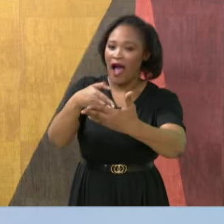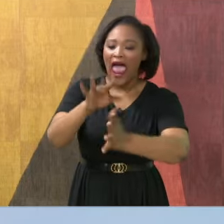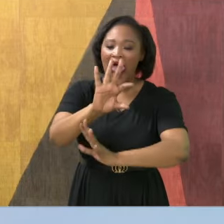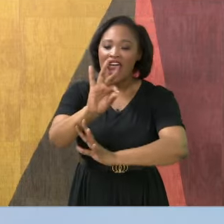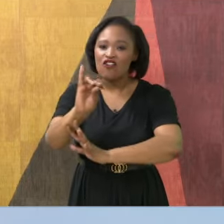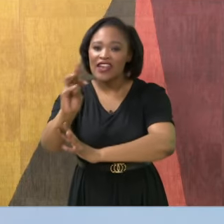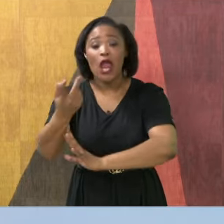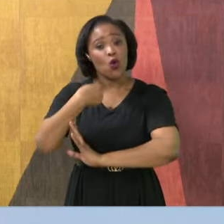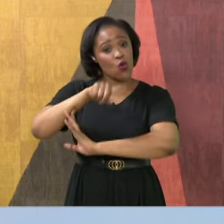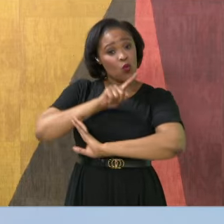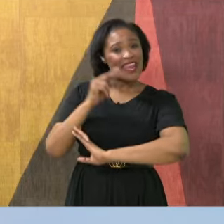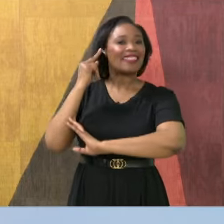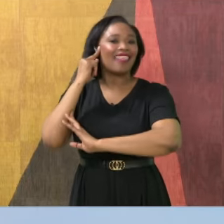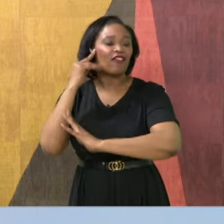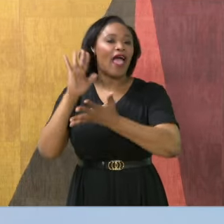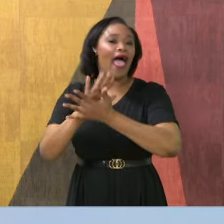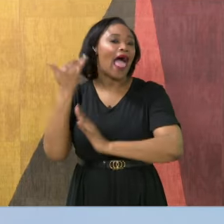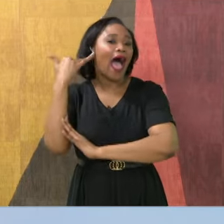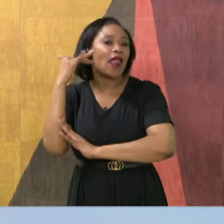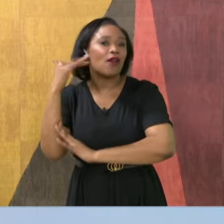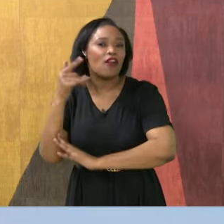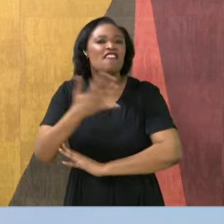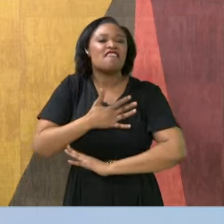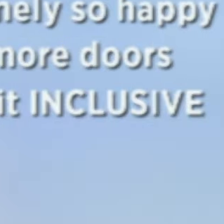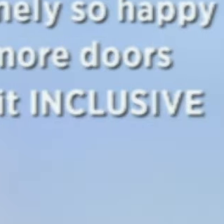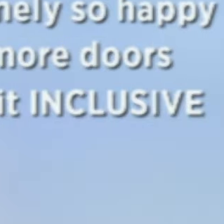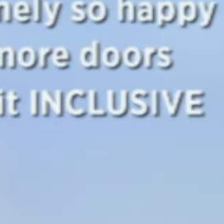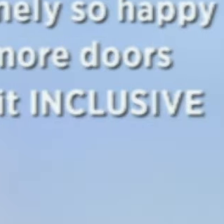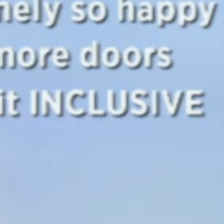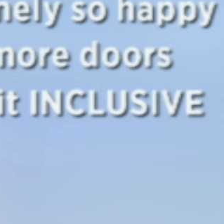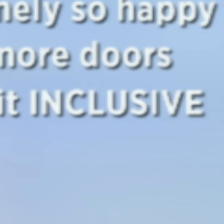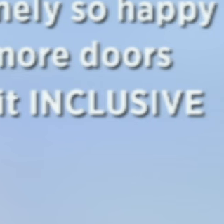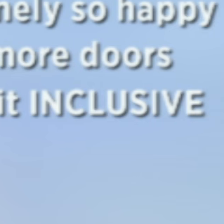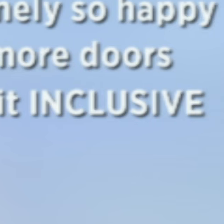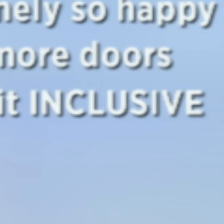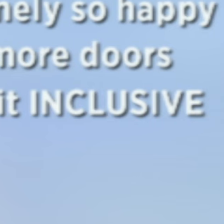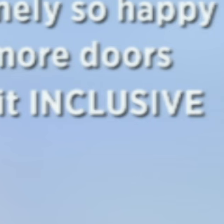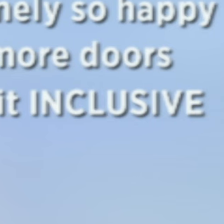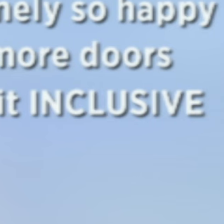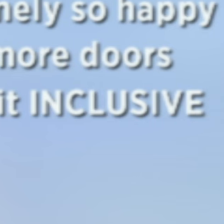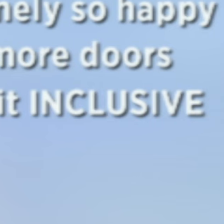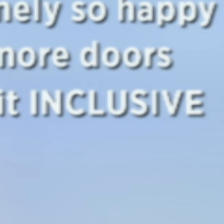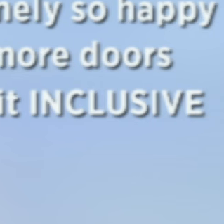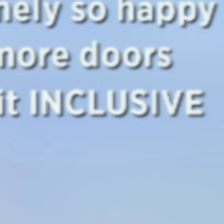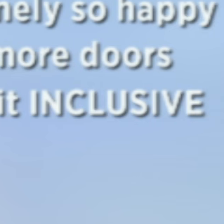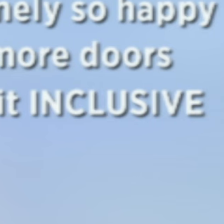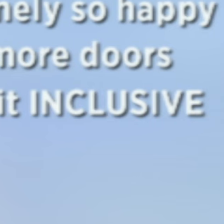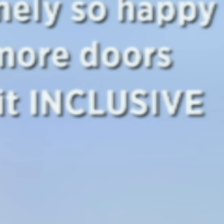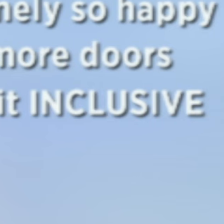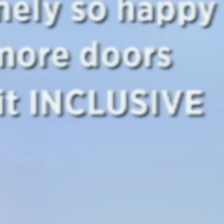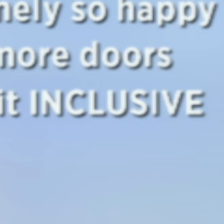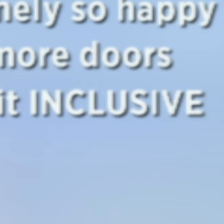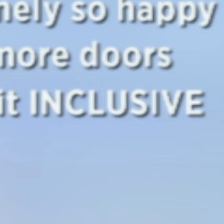feel excluded. Now, since Mia winning is now showing more reality that she mentioned, proudly be deaf and be South African.